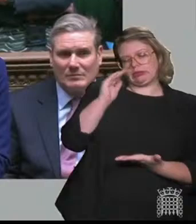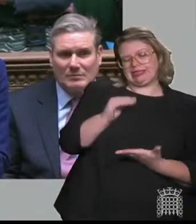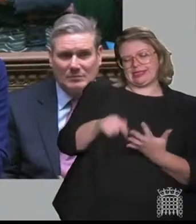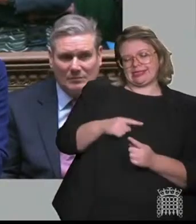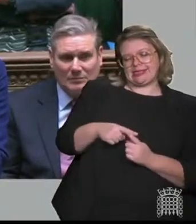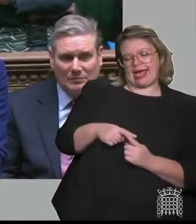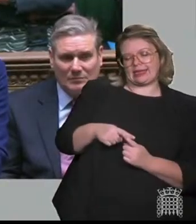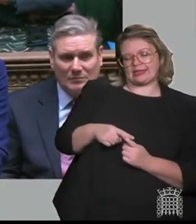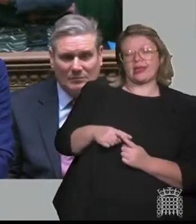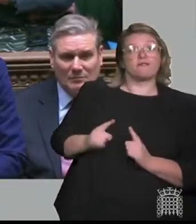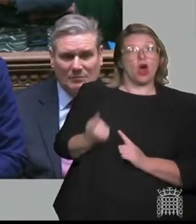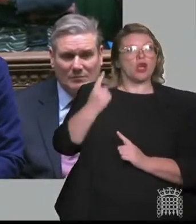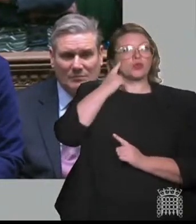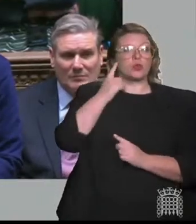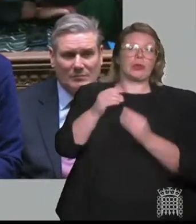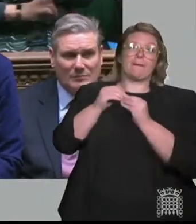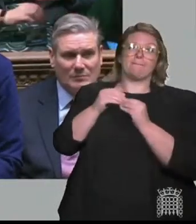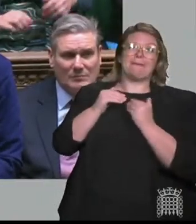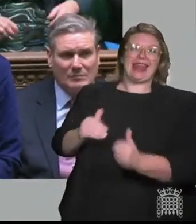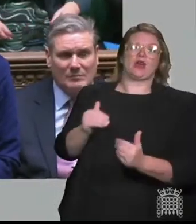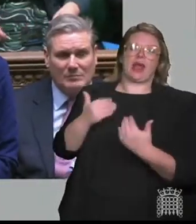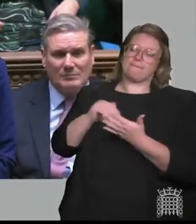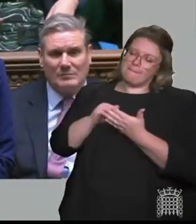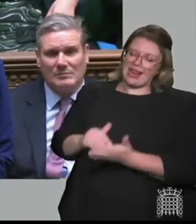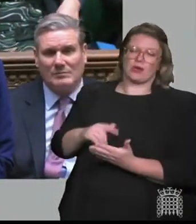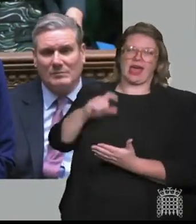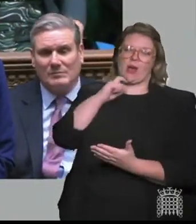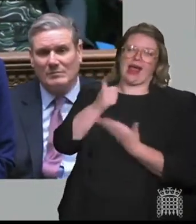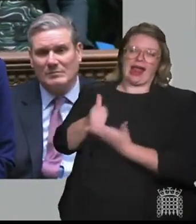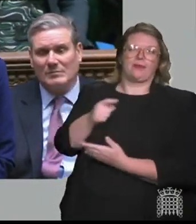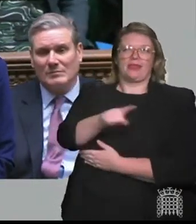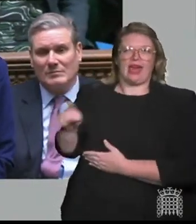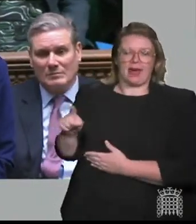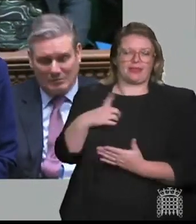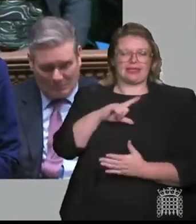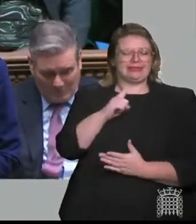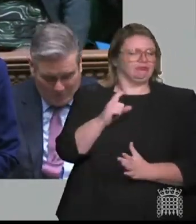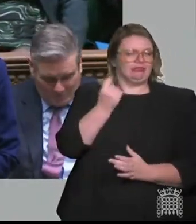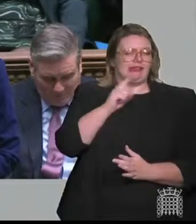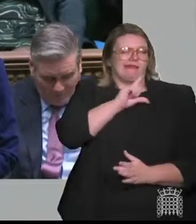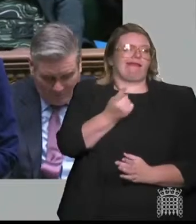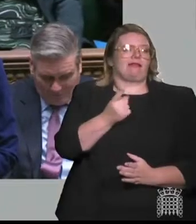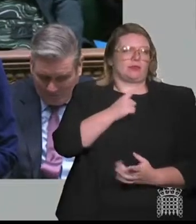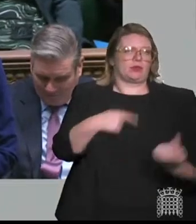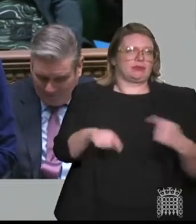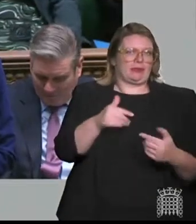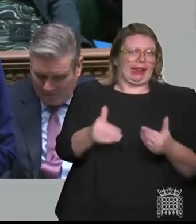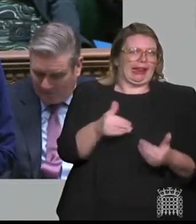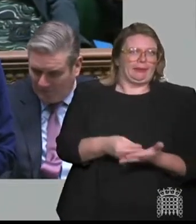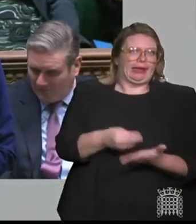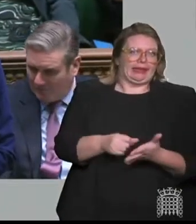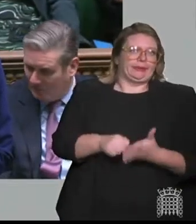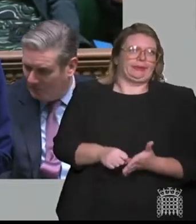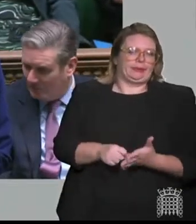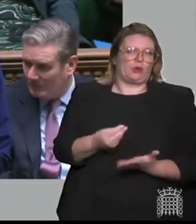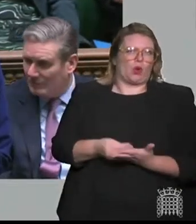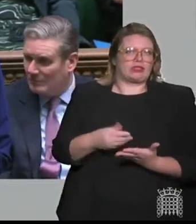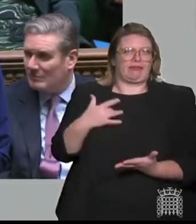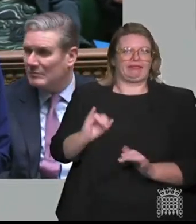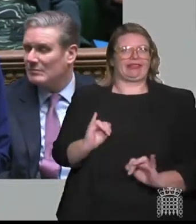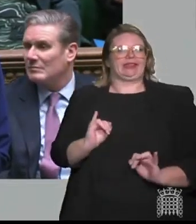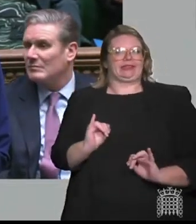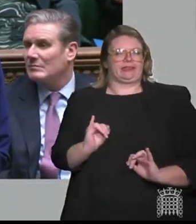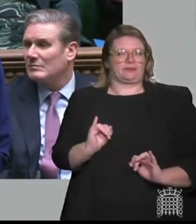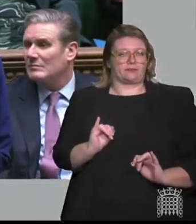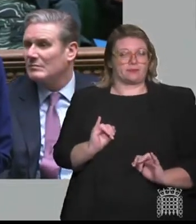realised that they couldn't get away with it in the middle of a cost of living crisis. So can the Chancellor tell the House today, is cutting